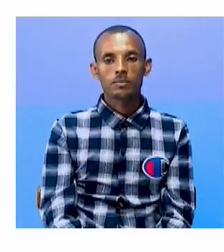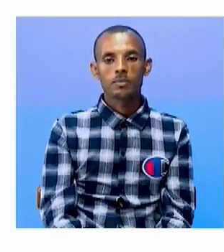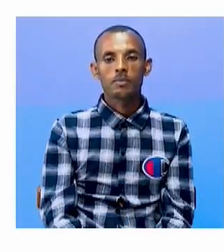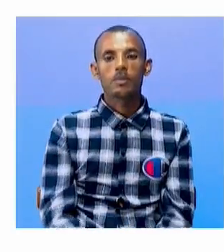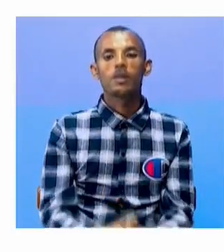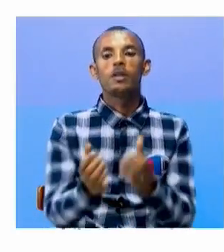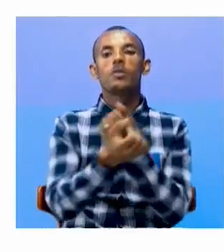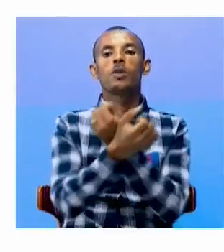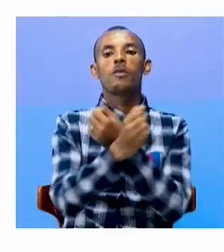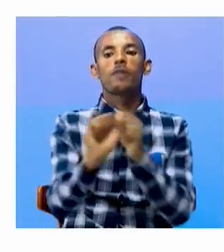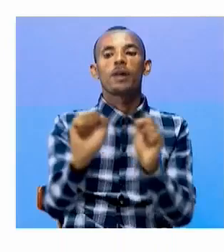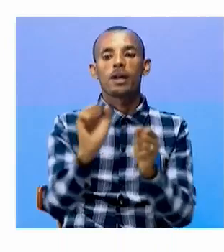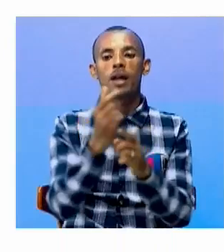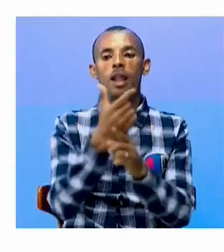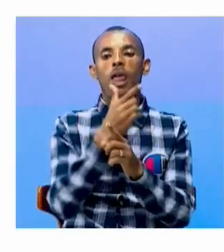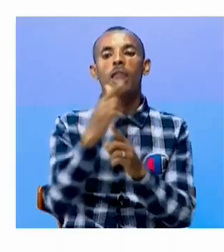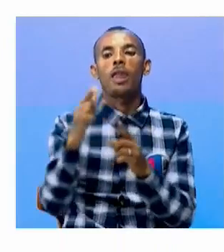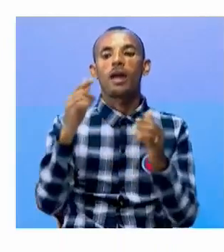linear